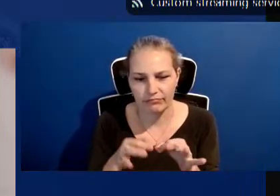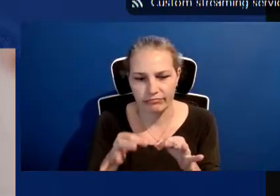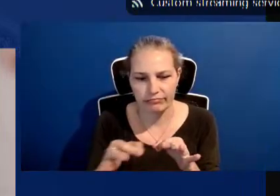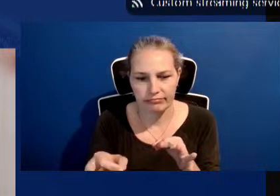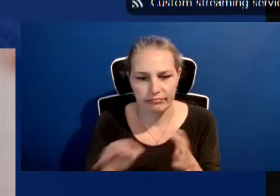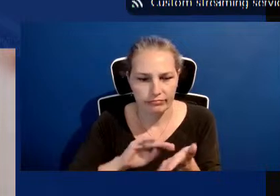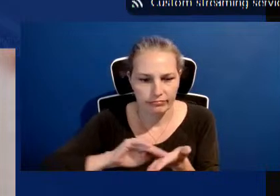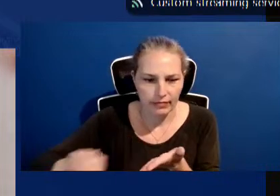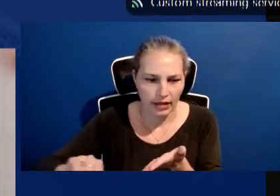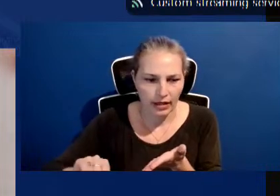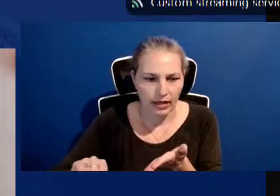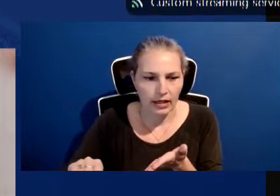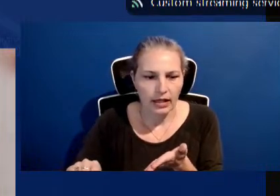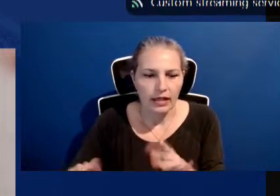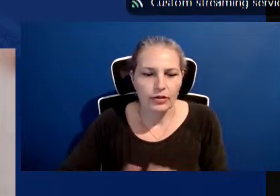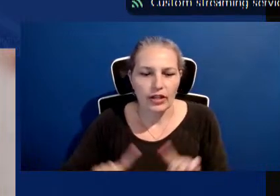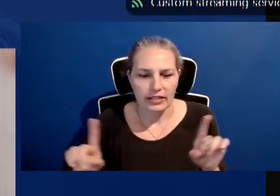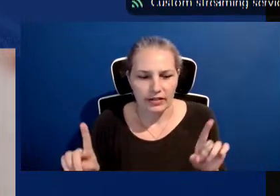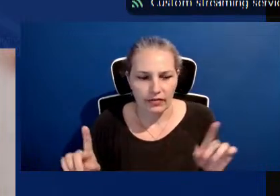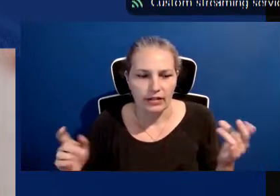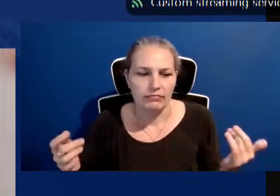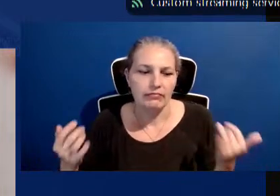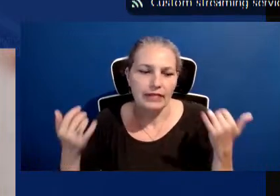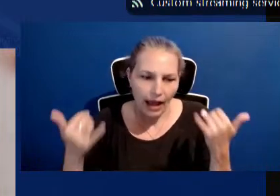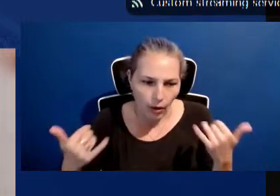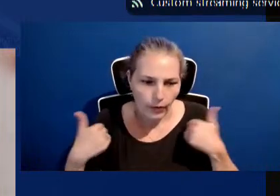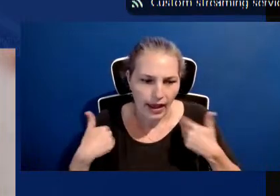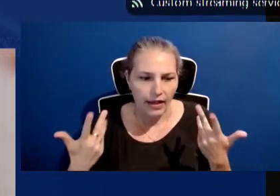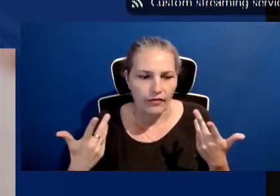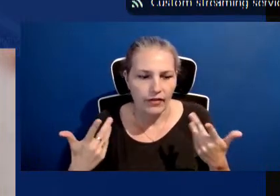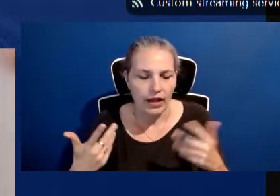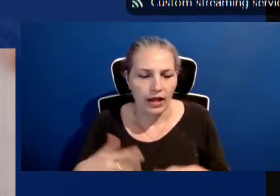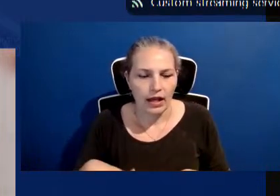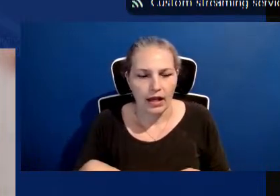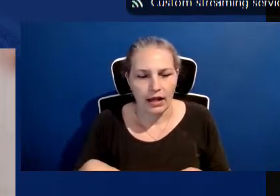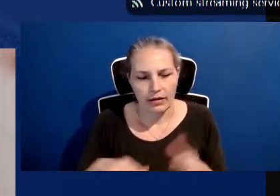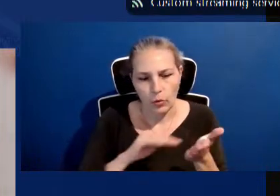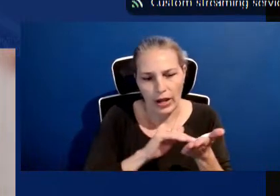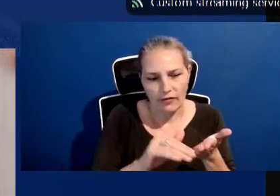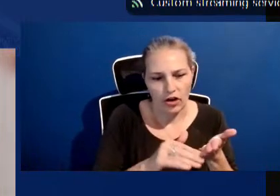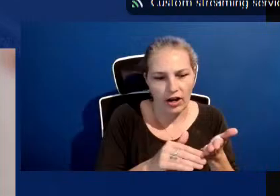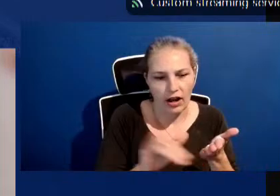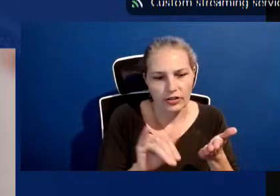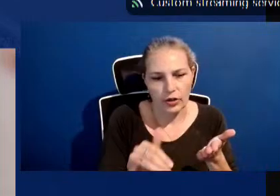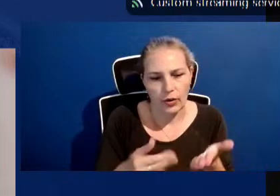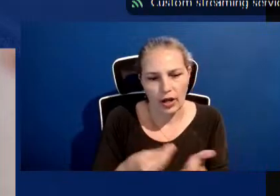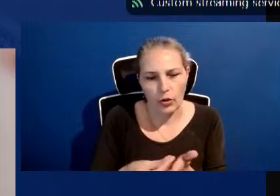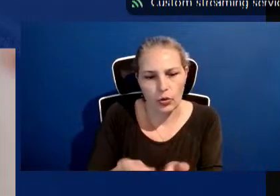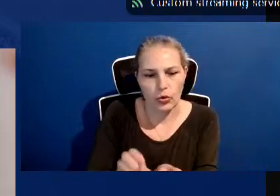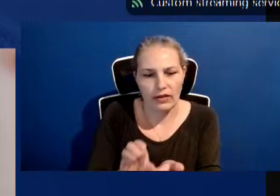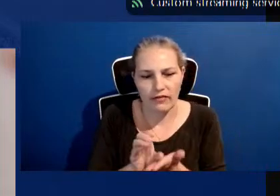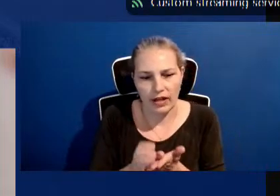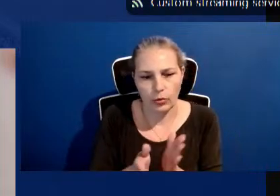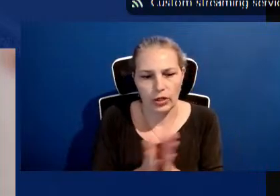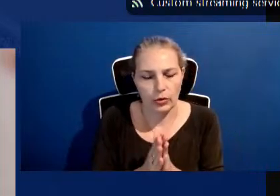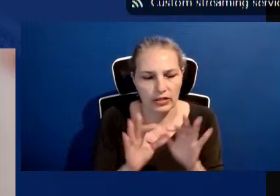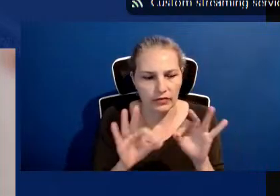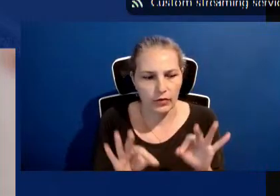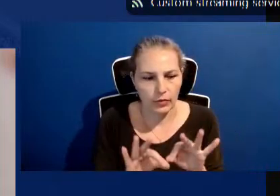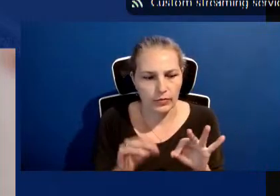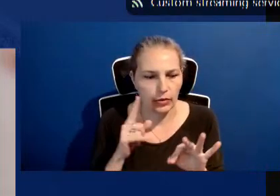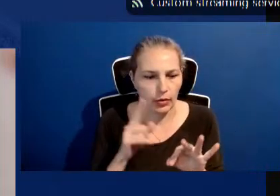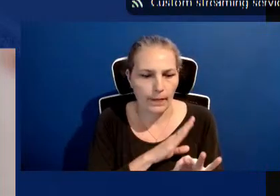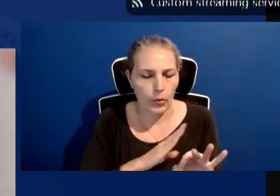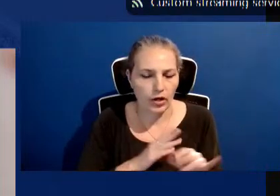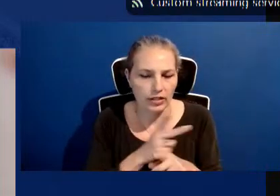have a fee waiver and refund request form. So this is since the Board of Supervisors approved the policy to defer and